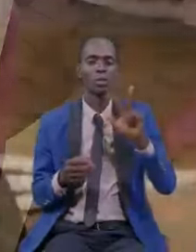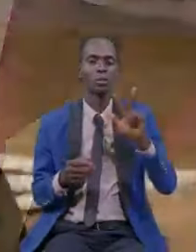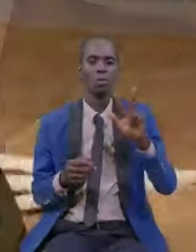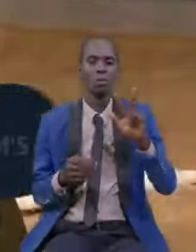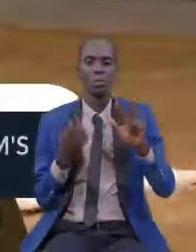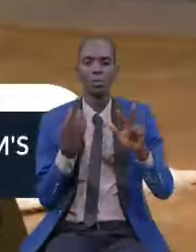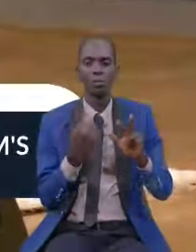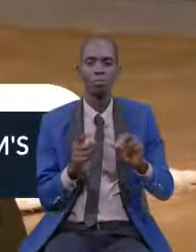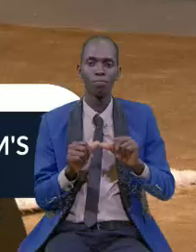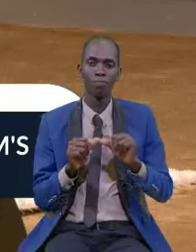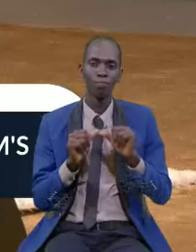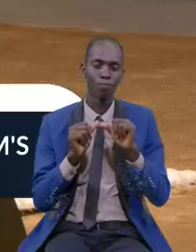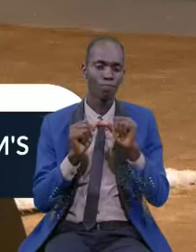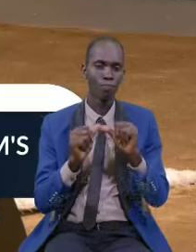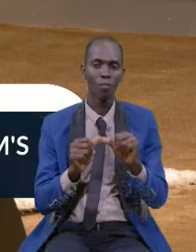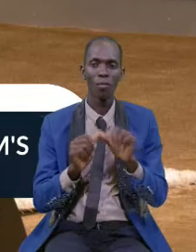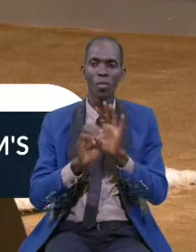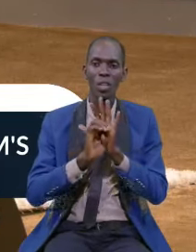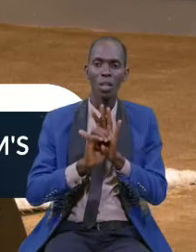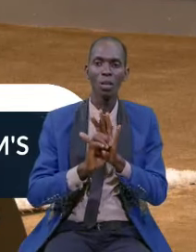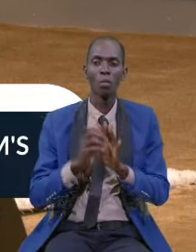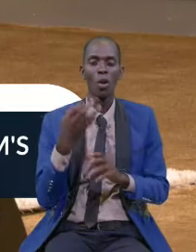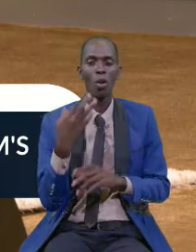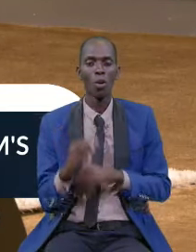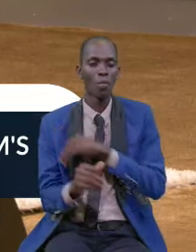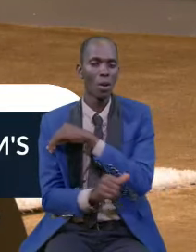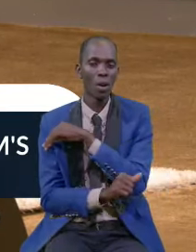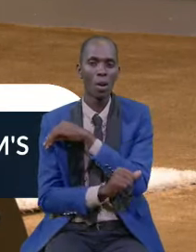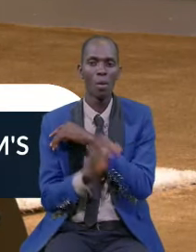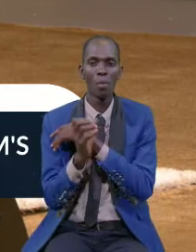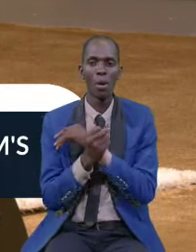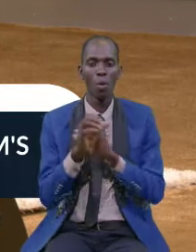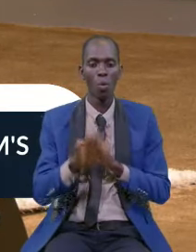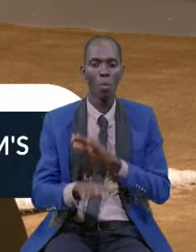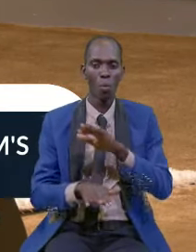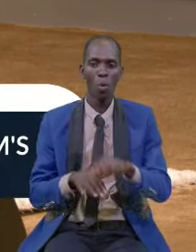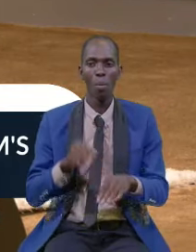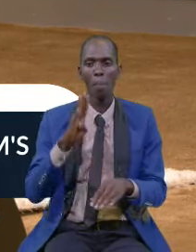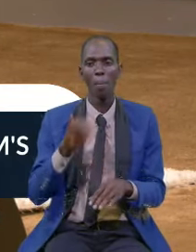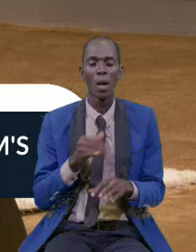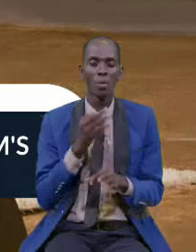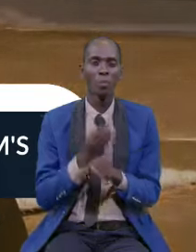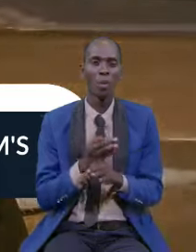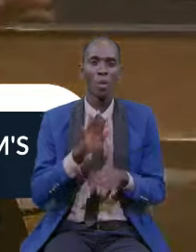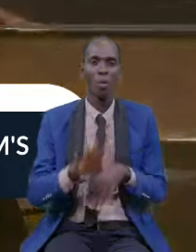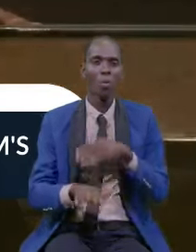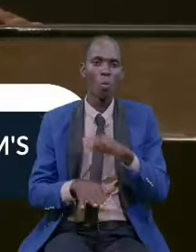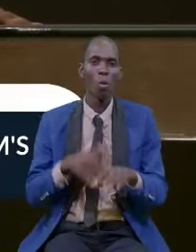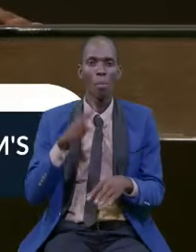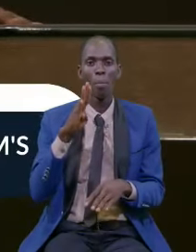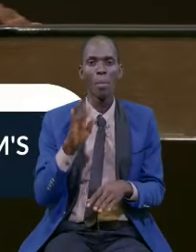sustained example of Abraham's walk by faith. Walk by